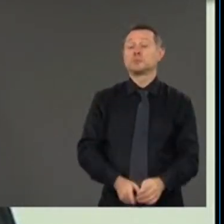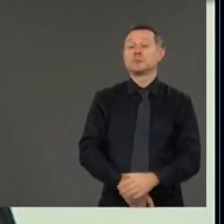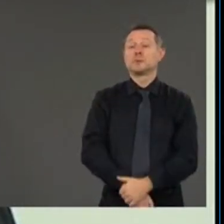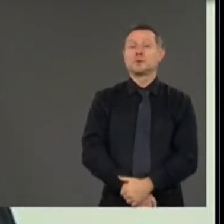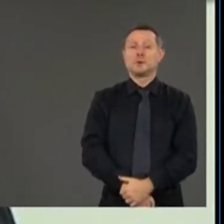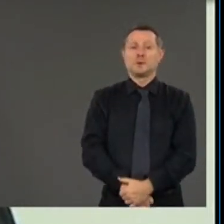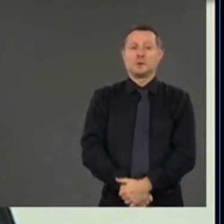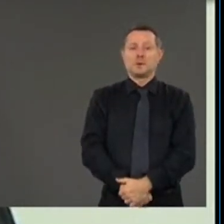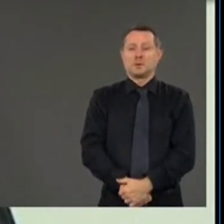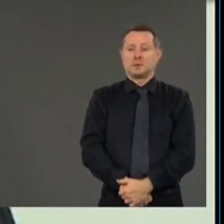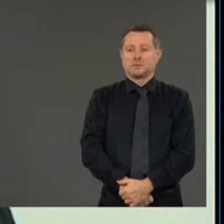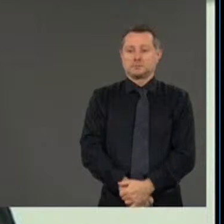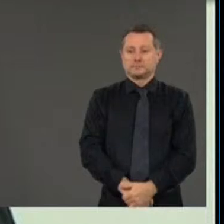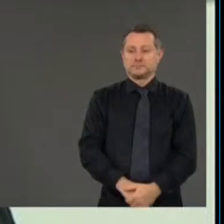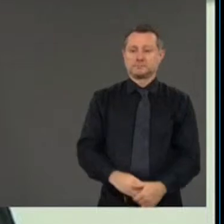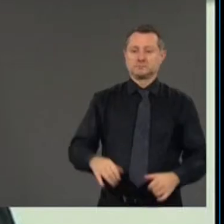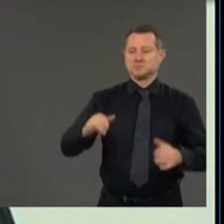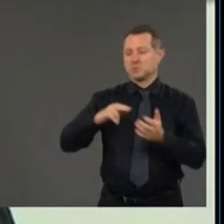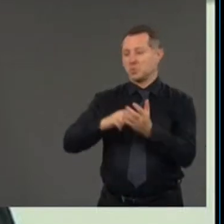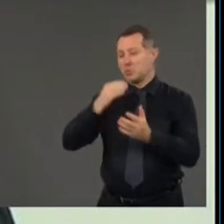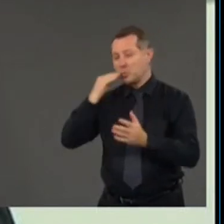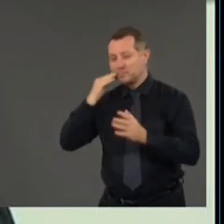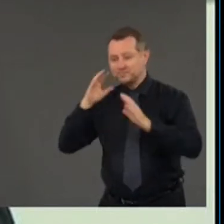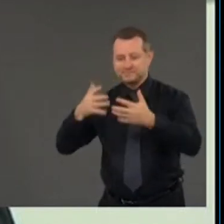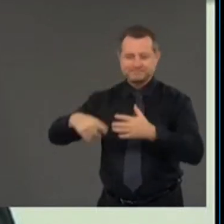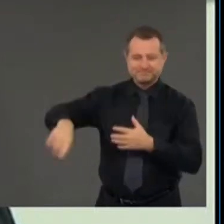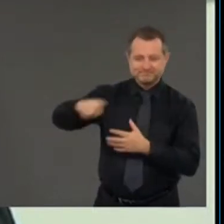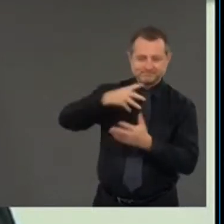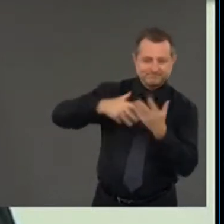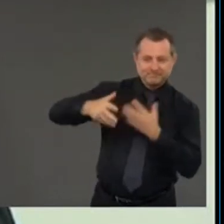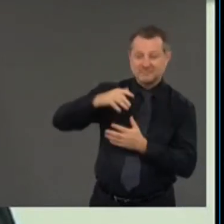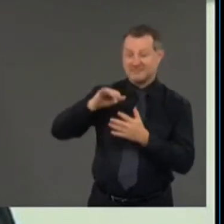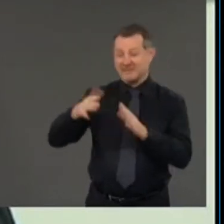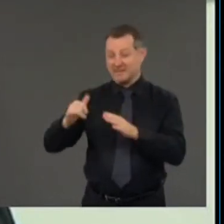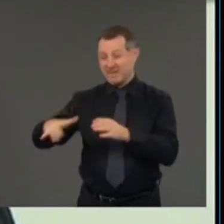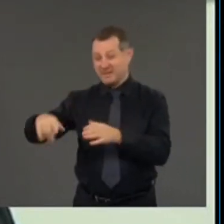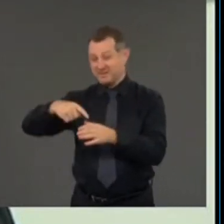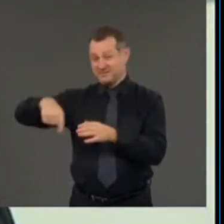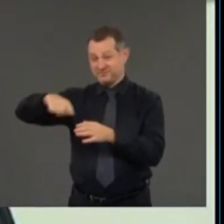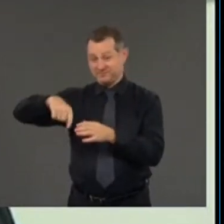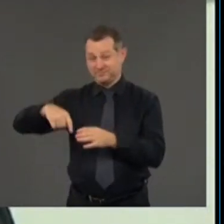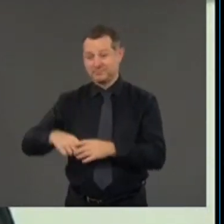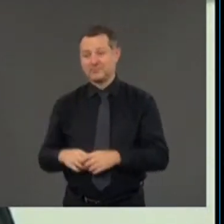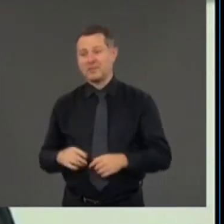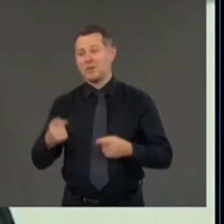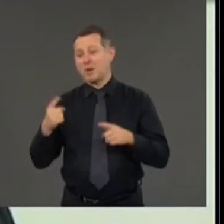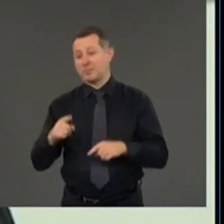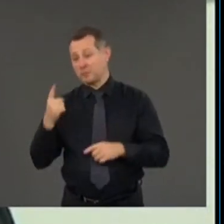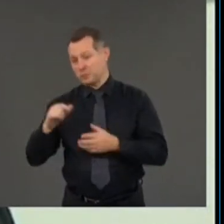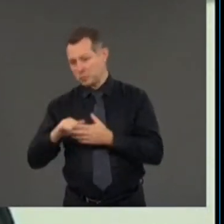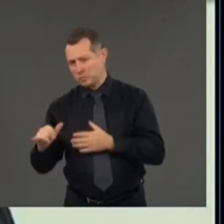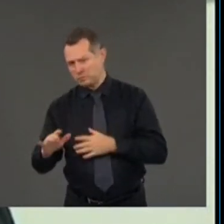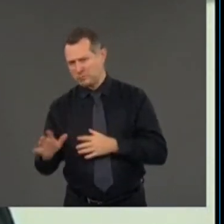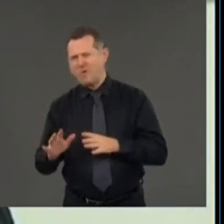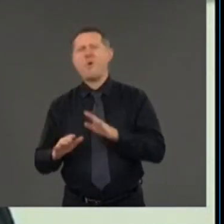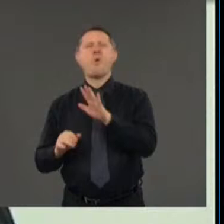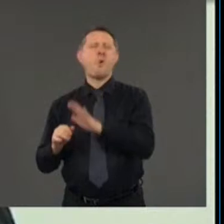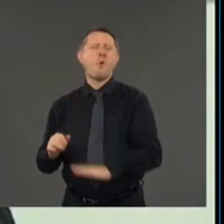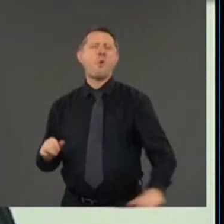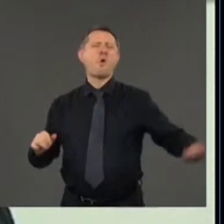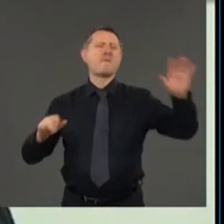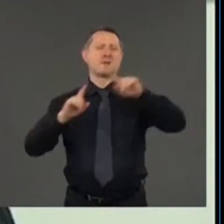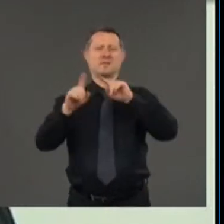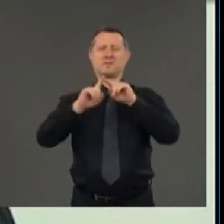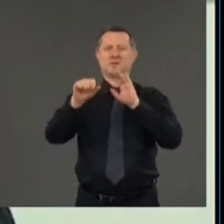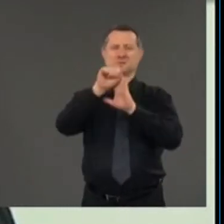congregate settings, nursing homes, and fatalities in nursing homes is a nationwide issue. Everybody has been struggling with